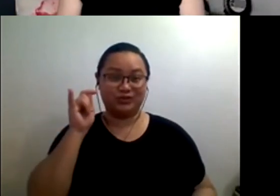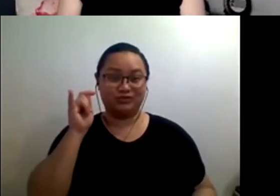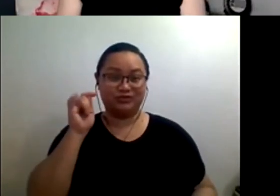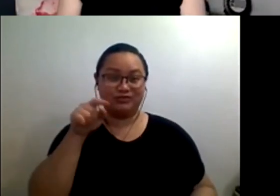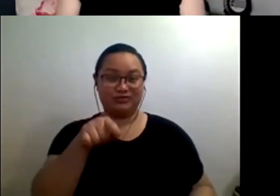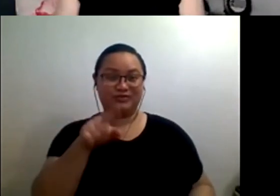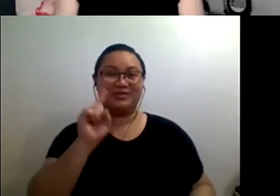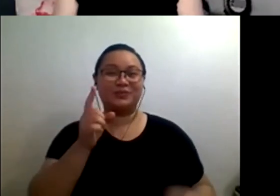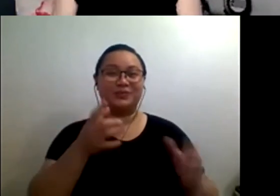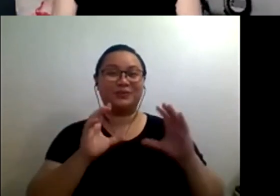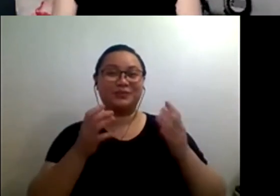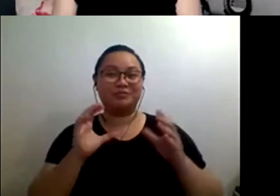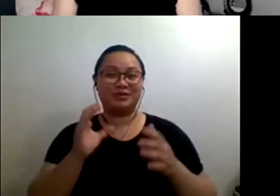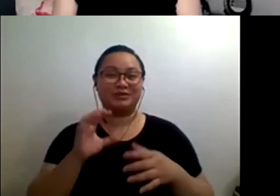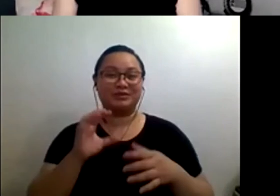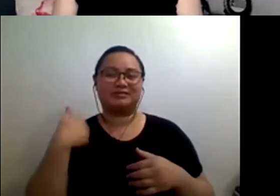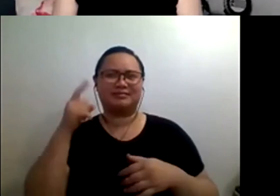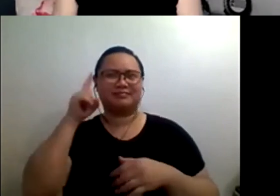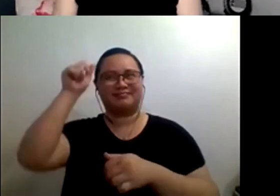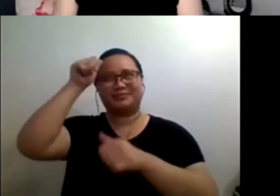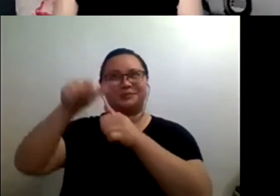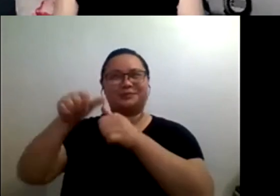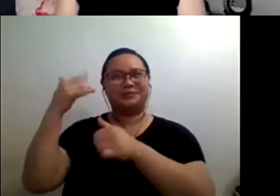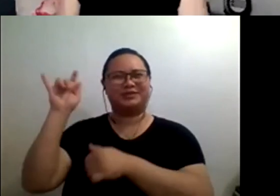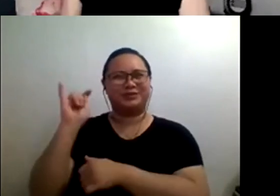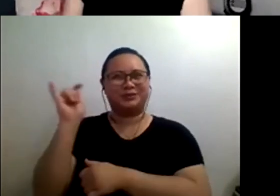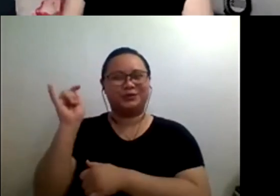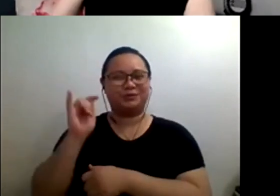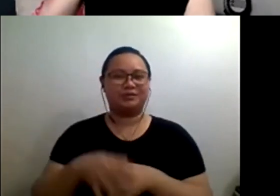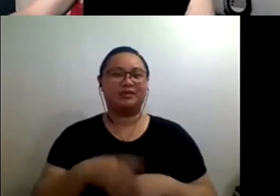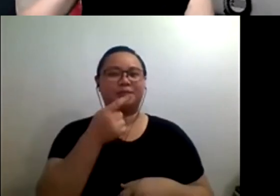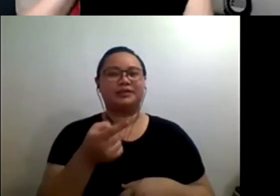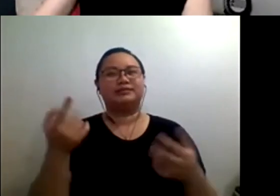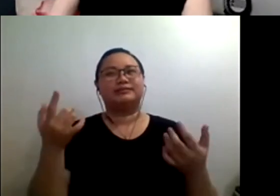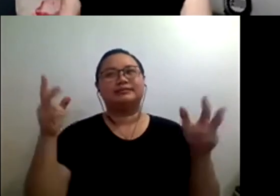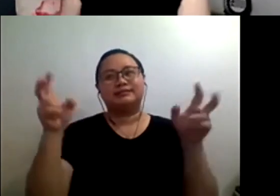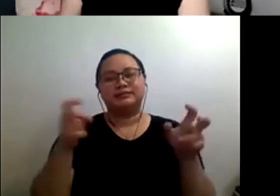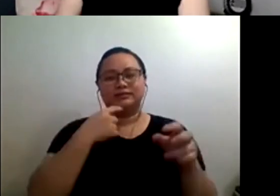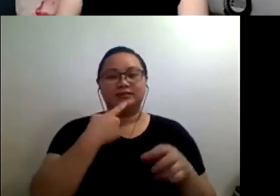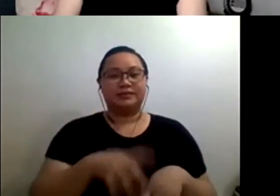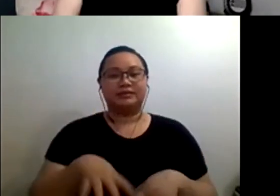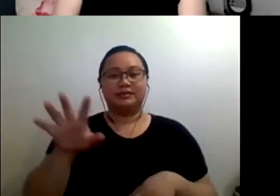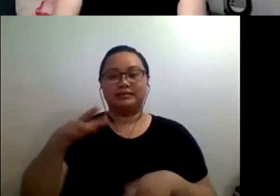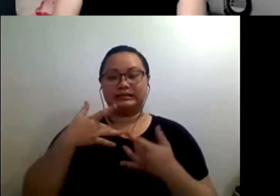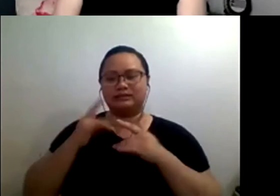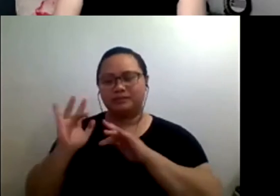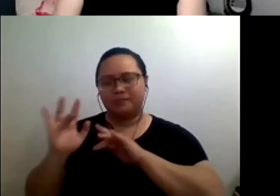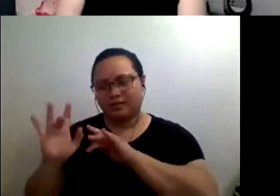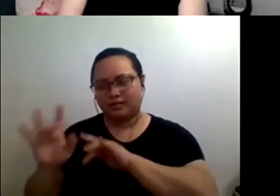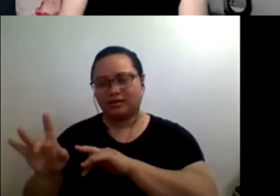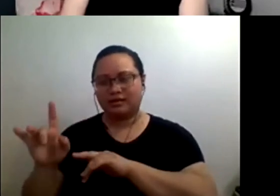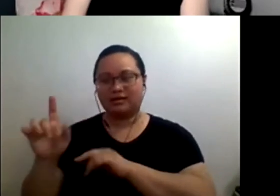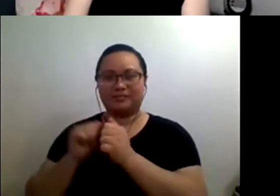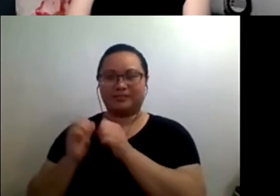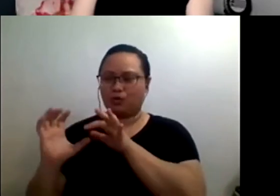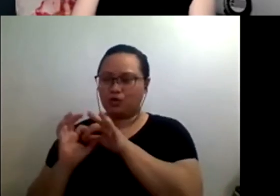Brené Brown, si empathy and sympathy. Empathy and sympathy. But Brené Brown frames it na sympathy drives disconnection and